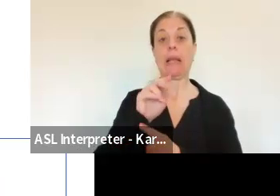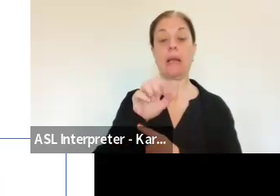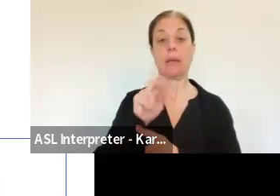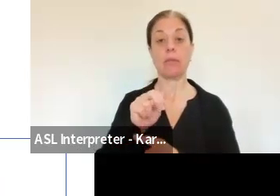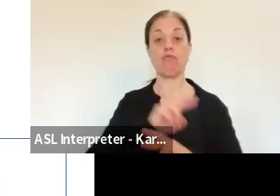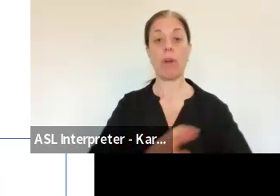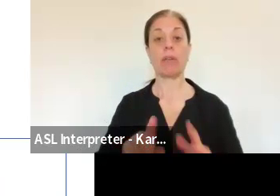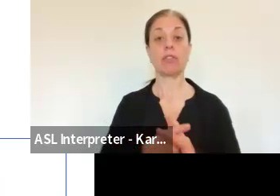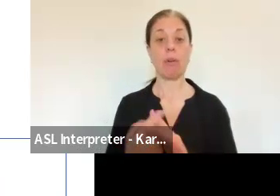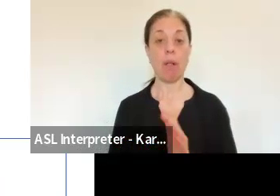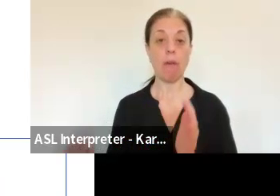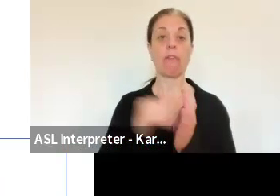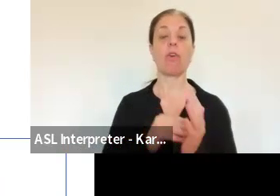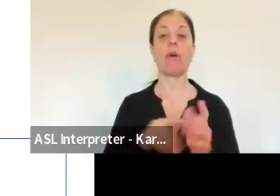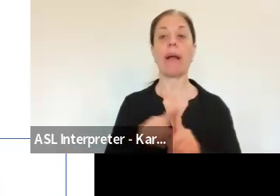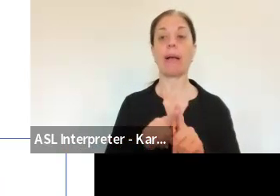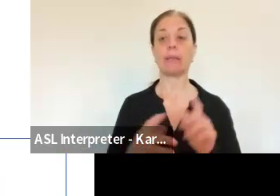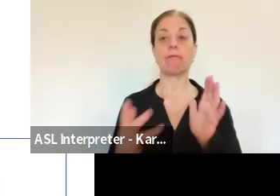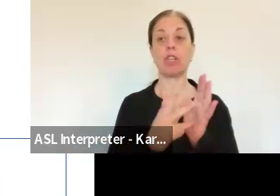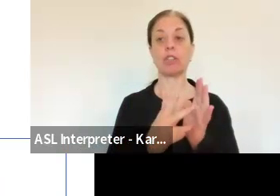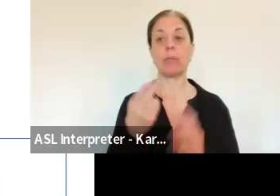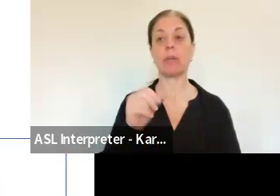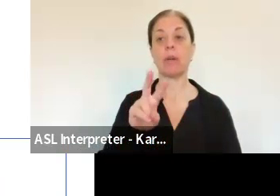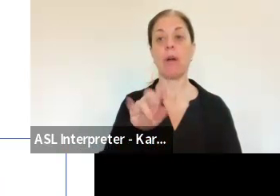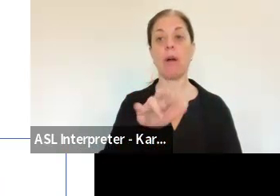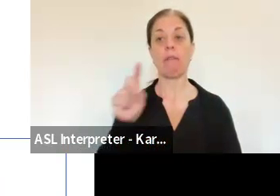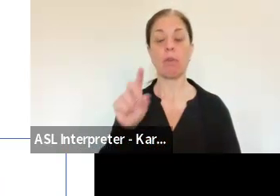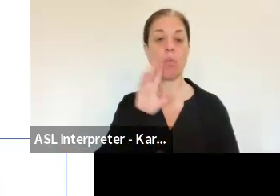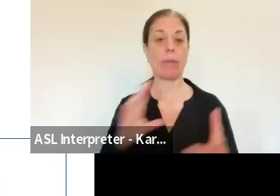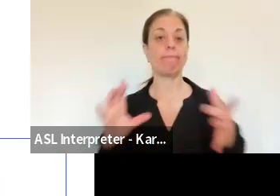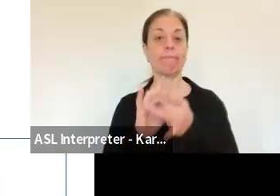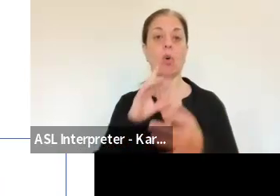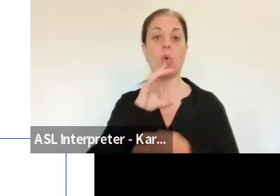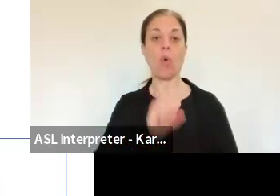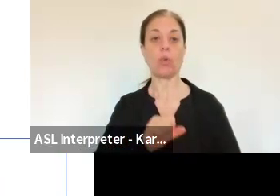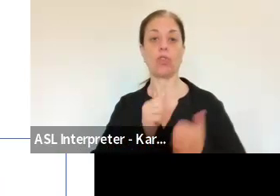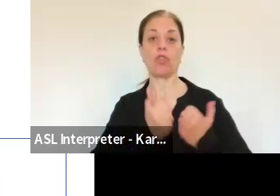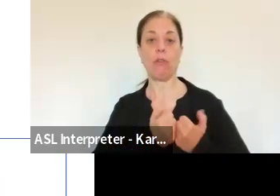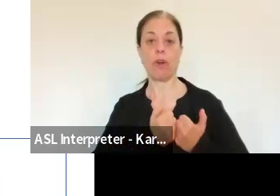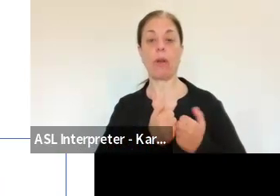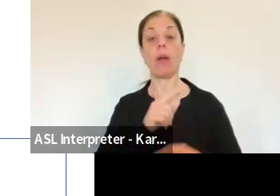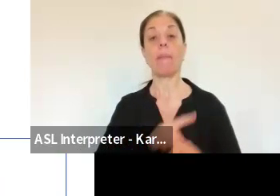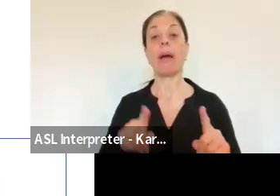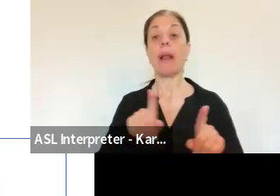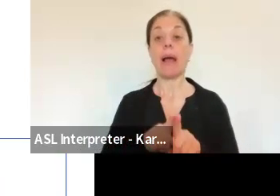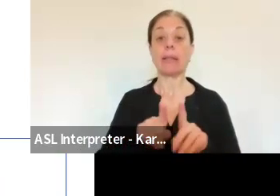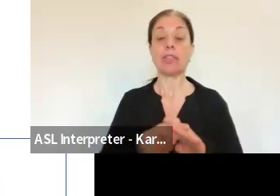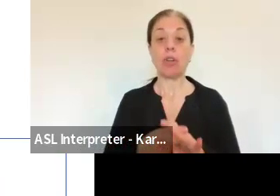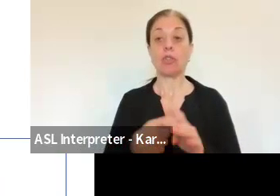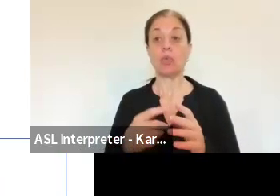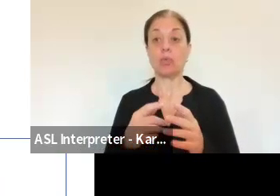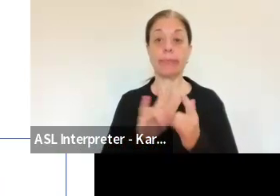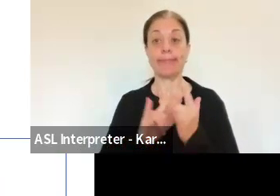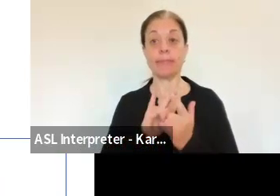start over as a freshman at Harvard, and he hopes to reunite with his old girlfriend Gear. But just as things start to heat up between them,